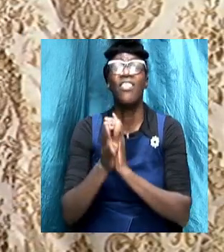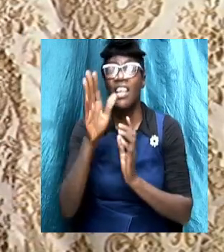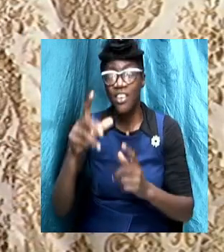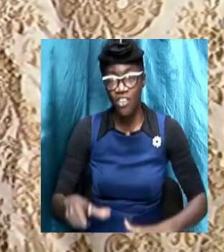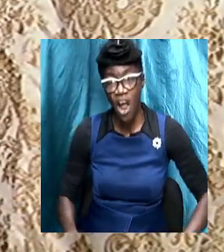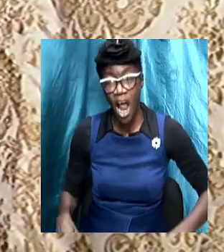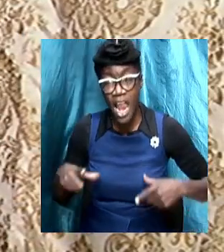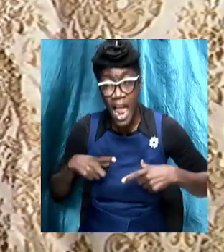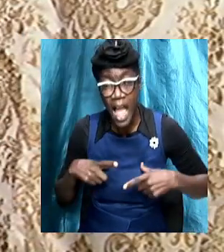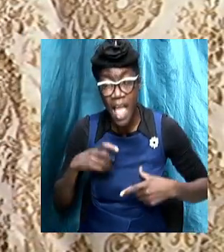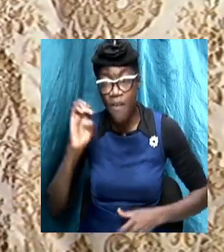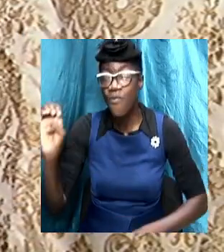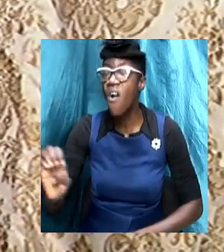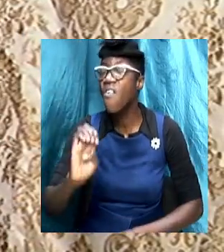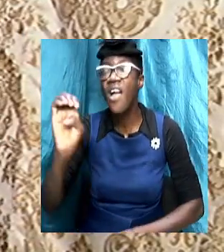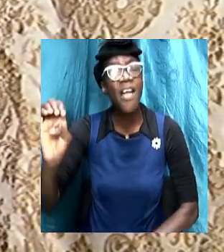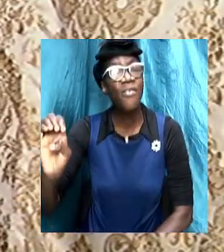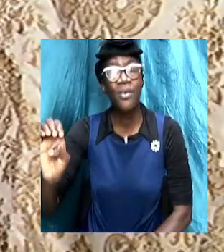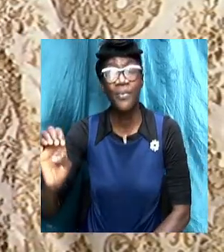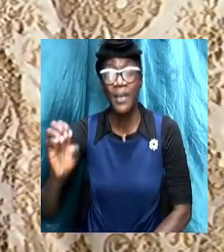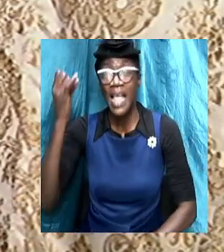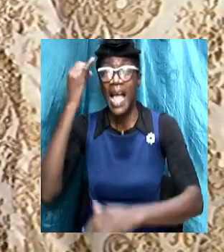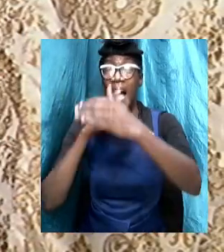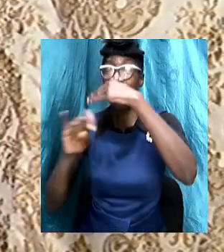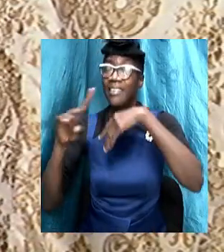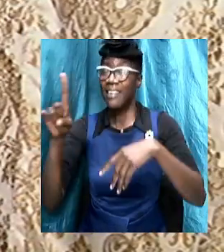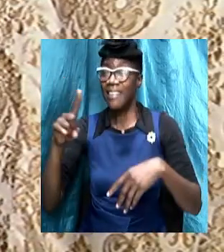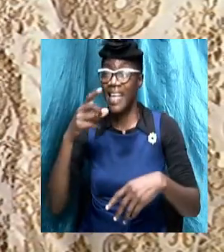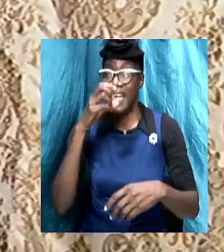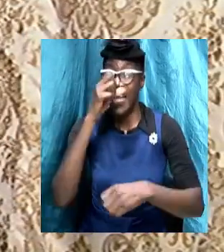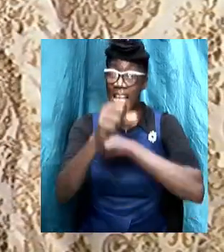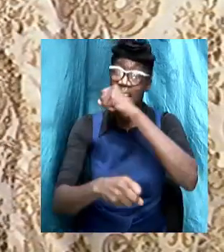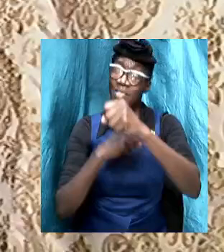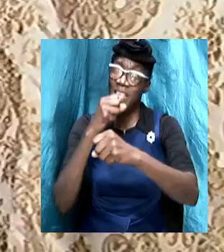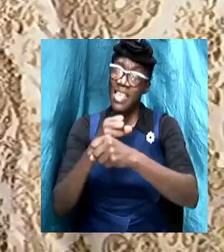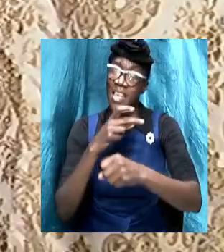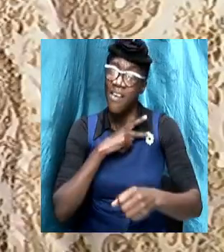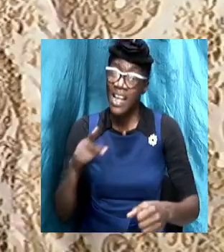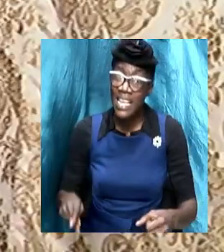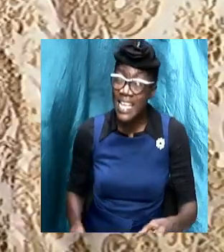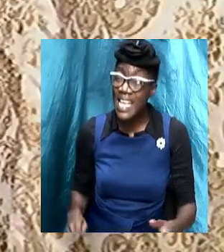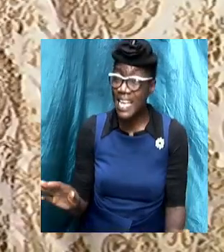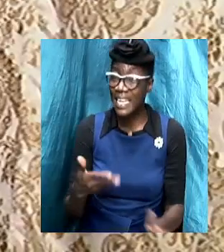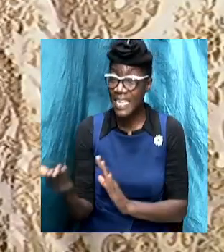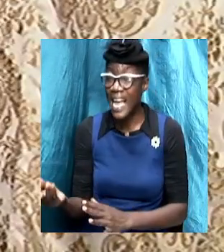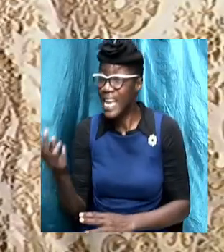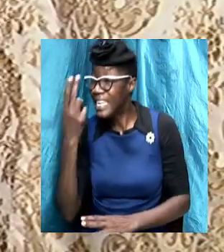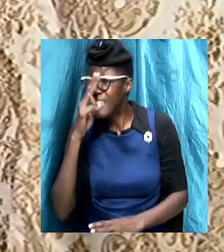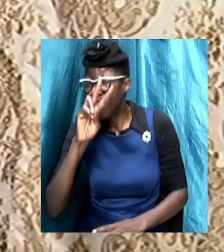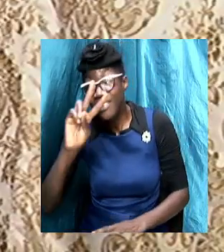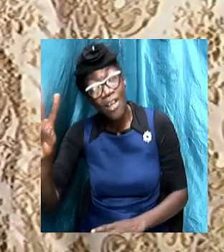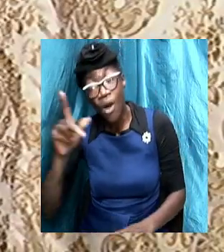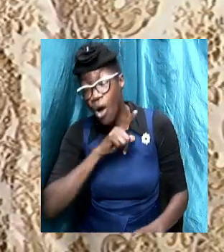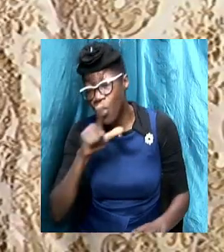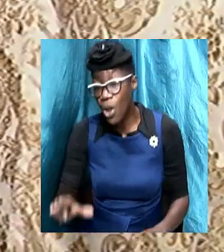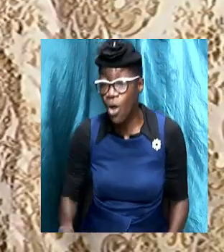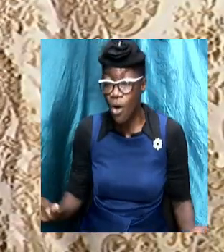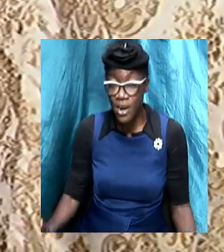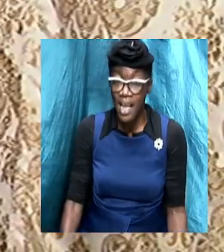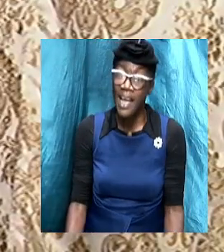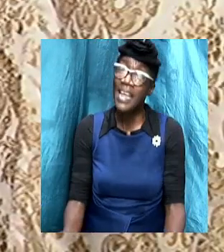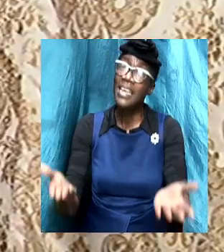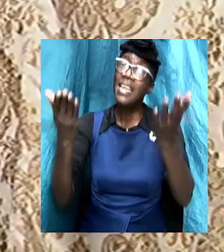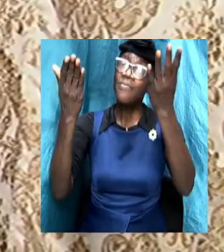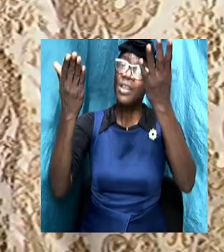forever. Isaiah says, in the year that King Uzziah died, I saw the Lord high and lifted up, and his train filled the